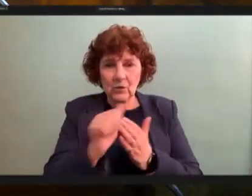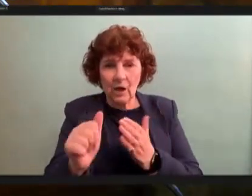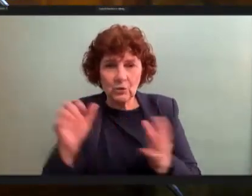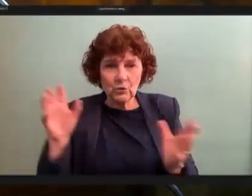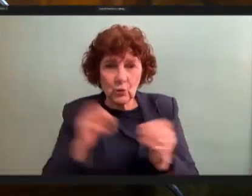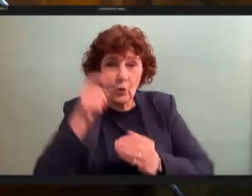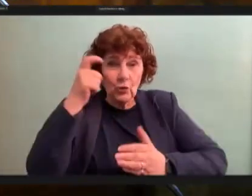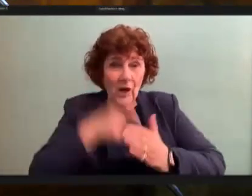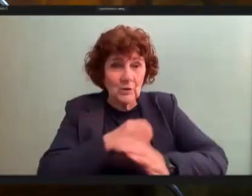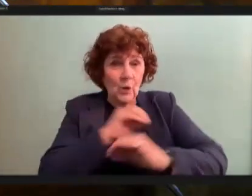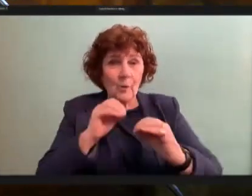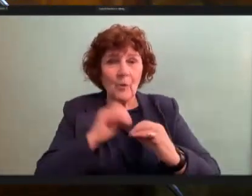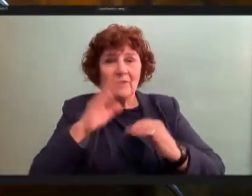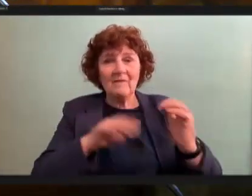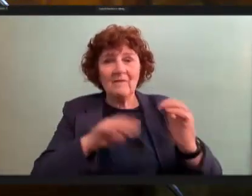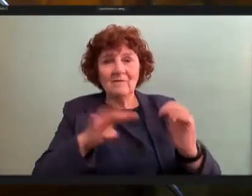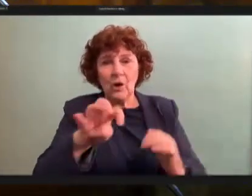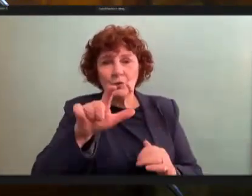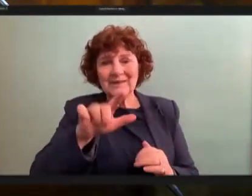exceed